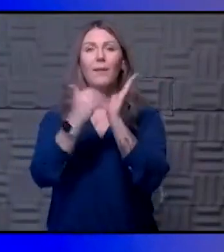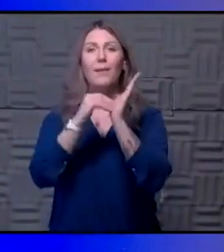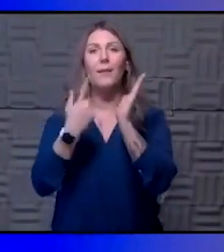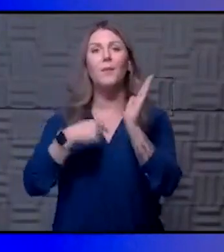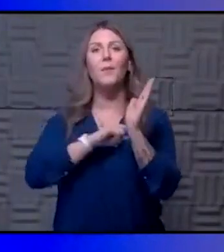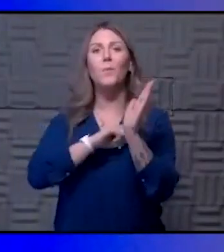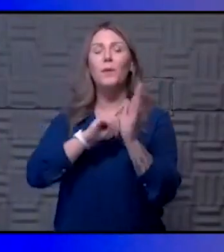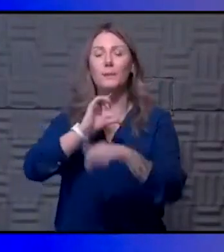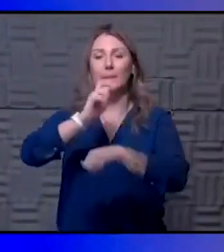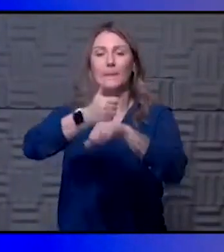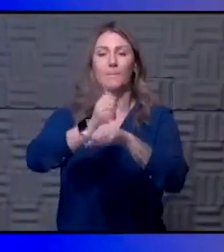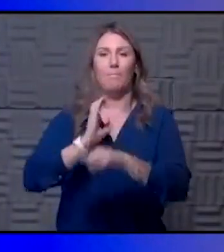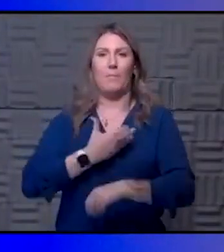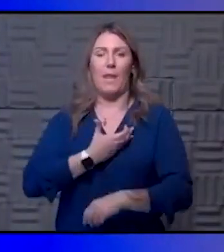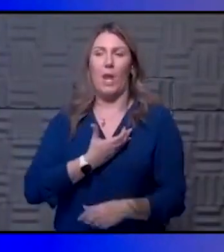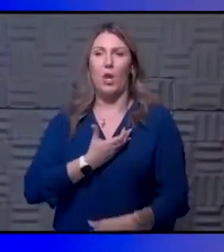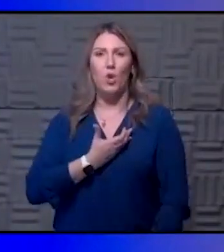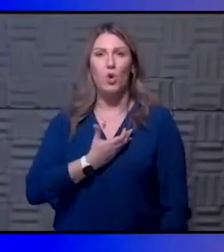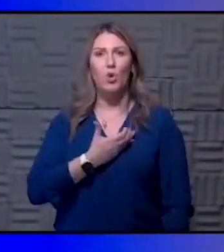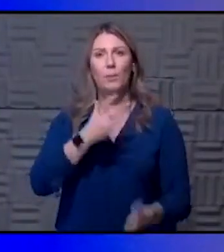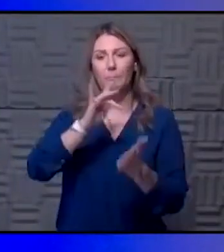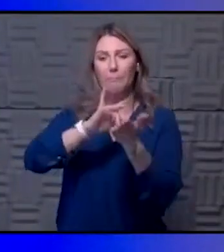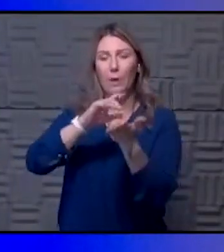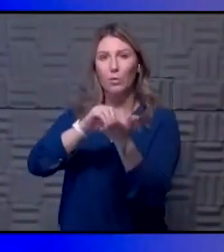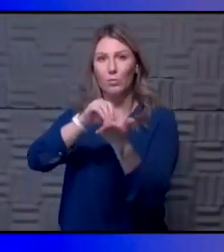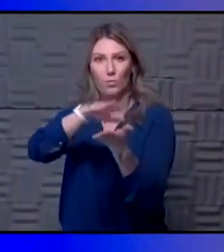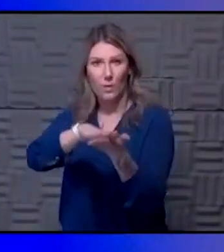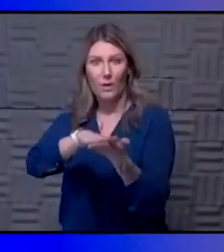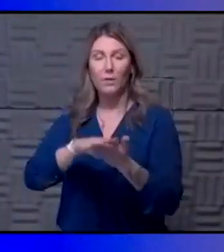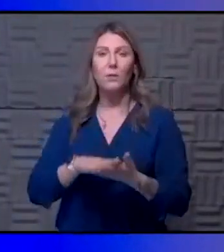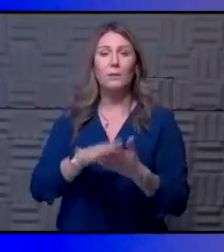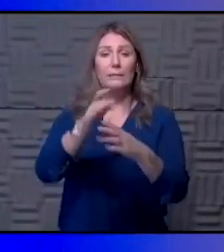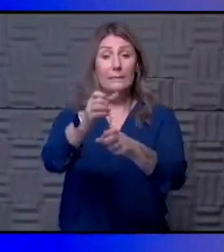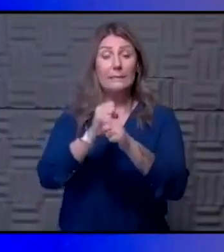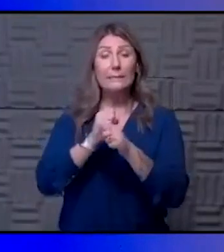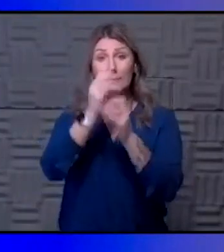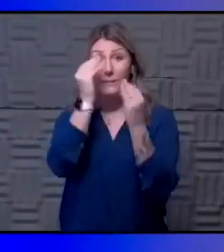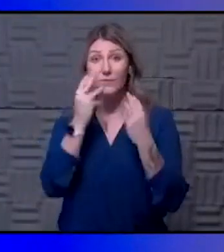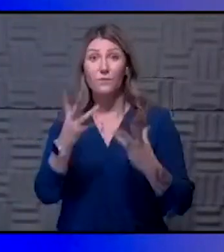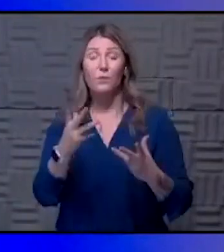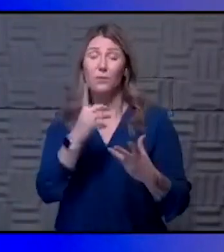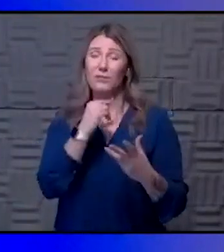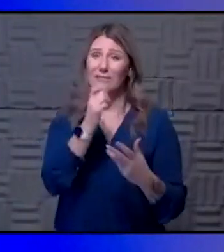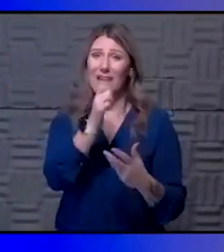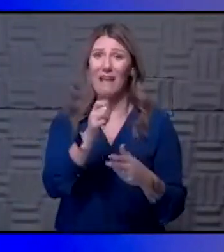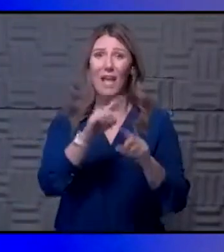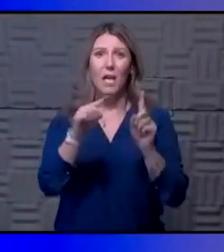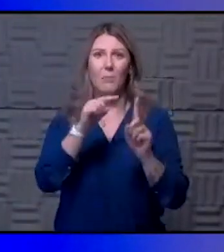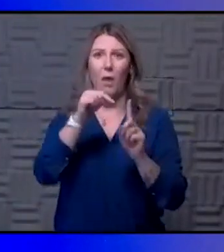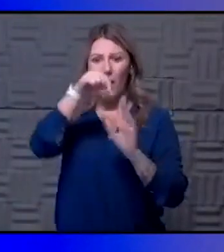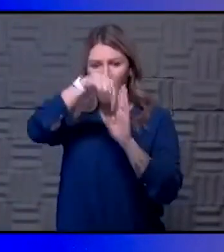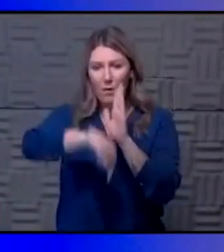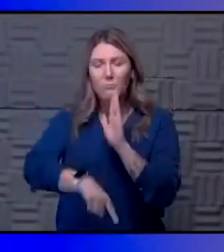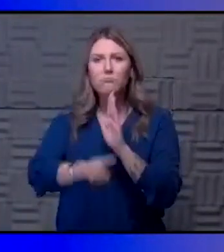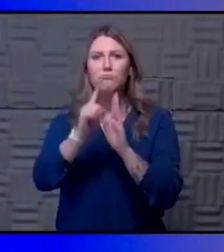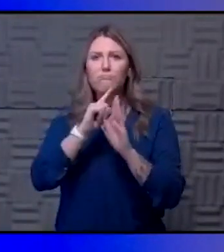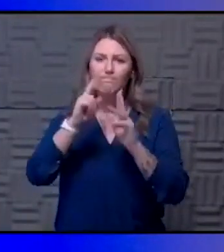to implement that into our medical record, getting that information. Right now there isn't, but there was a deep dive into those